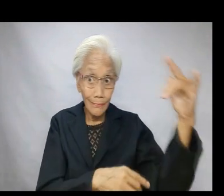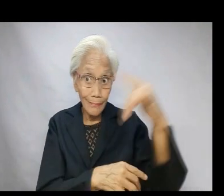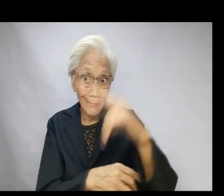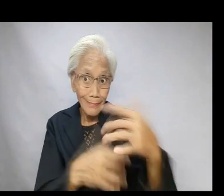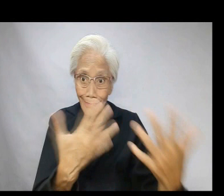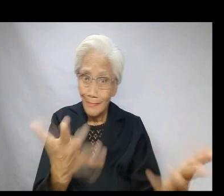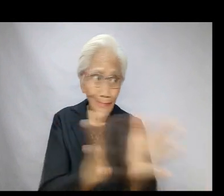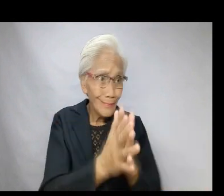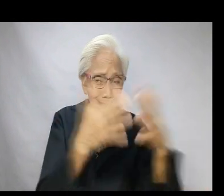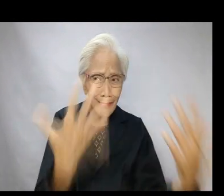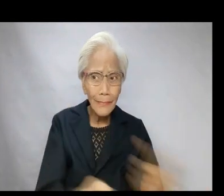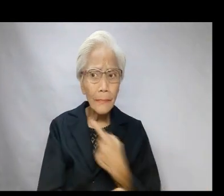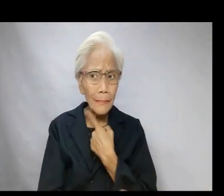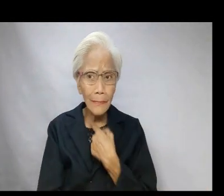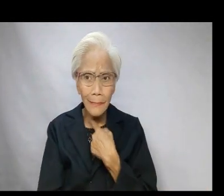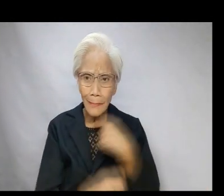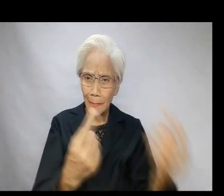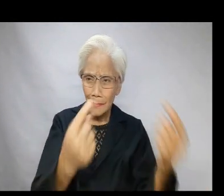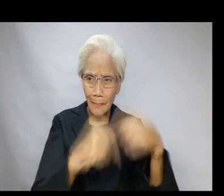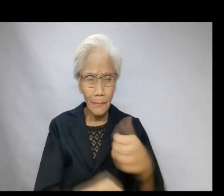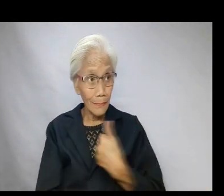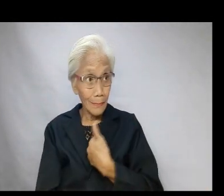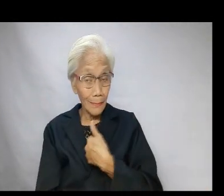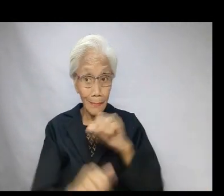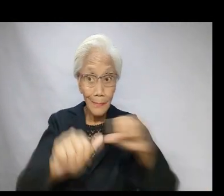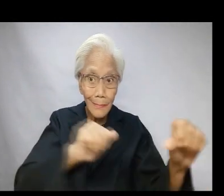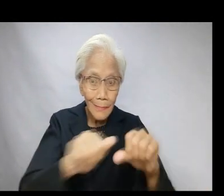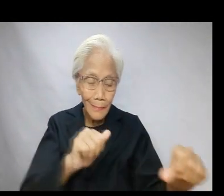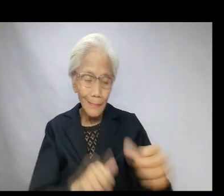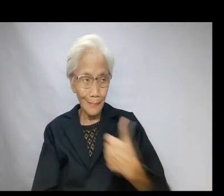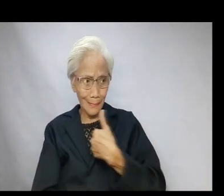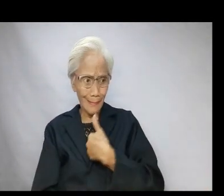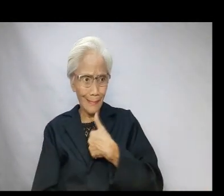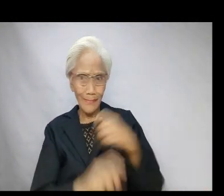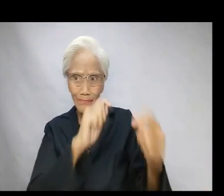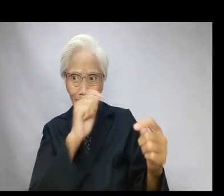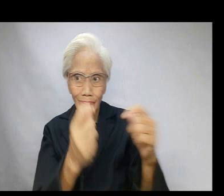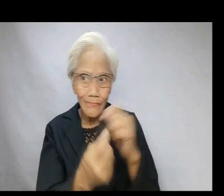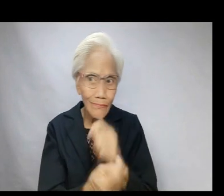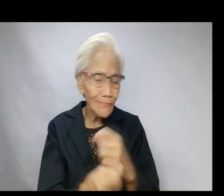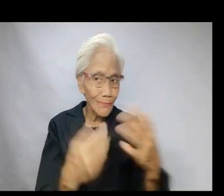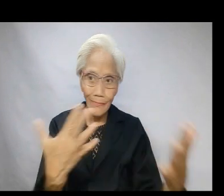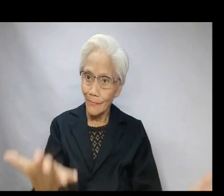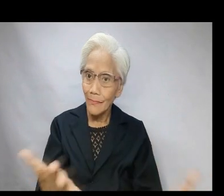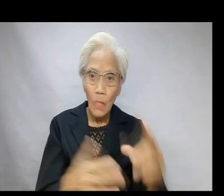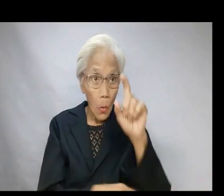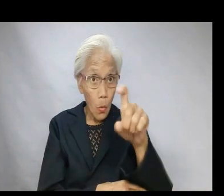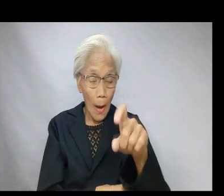plane, this excessive thirst may come from man's need to self-actualize, and the need to